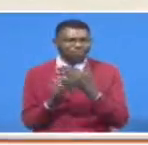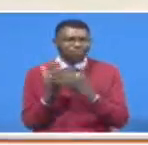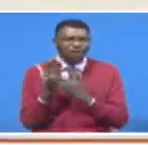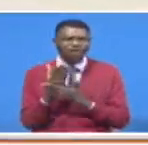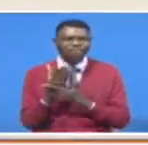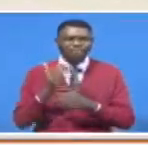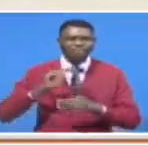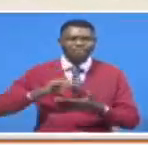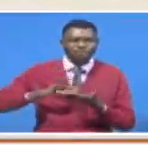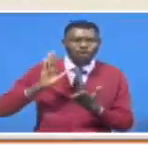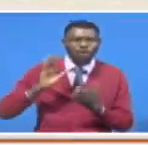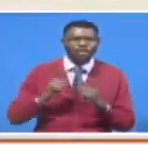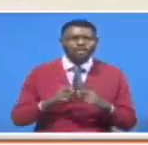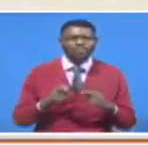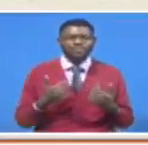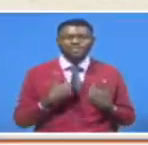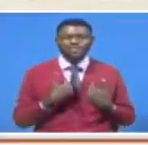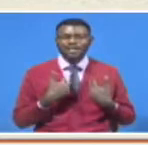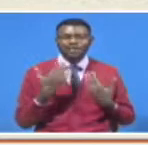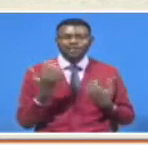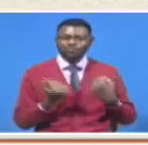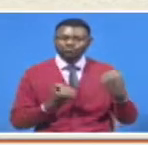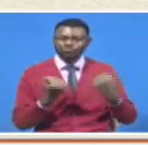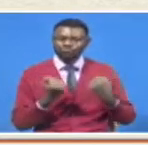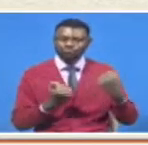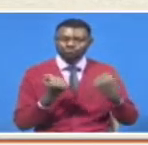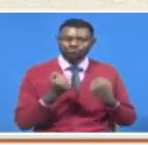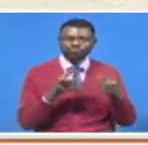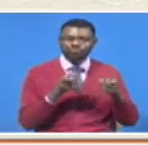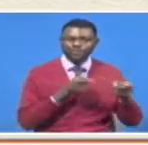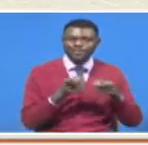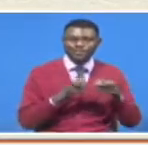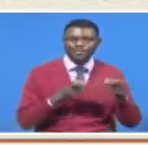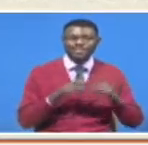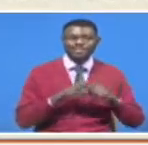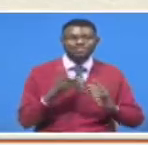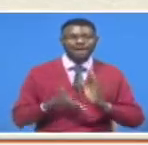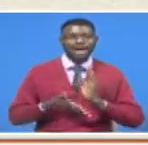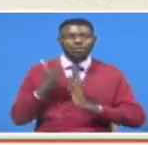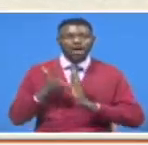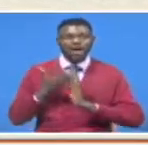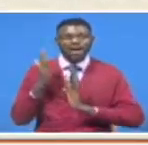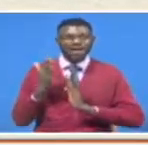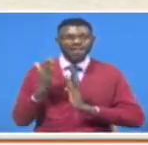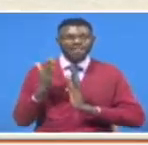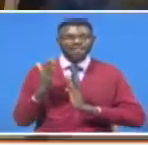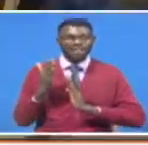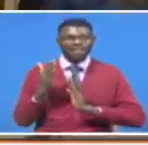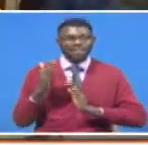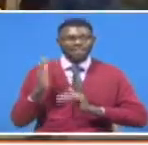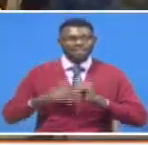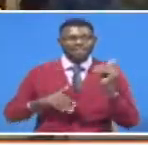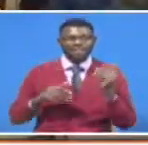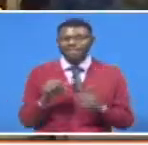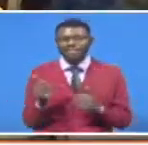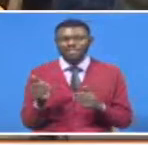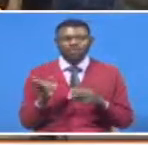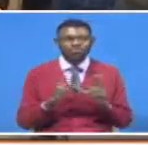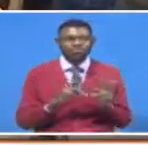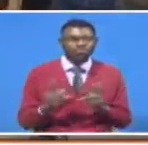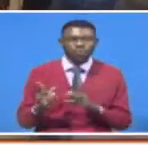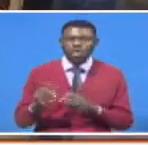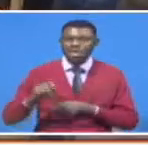fuel used by the tractors, and as well as it is quicker than the disc plow. Adoption of